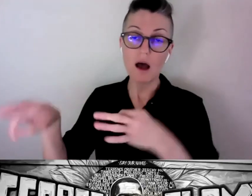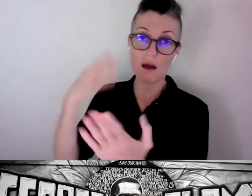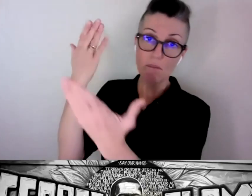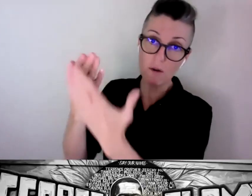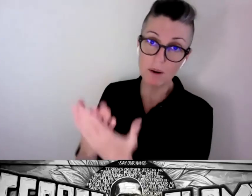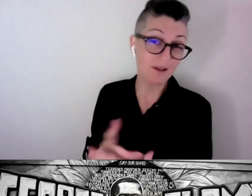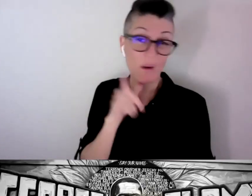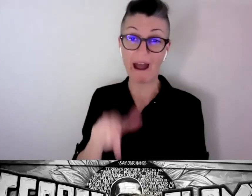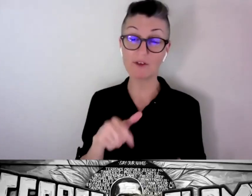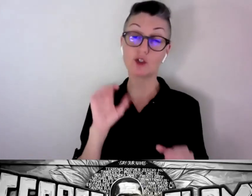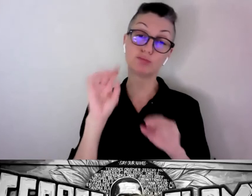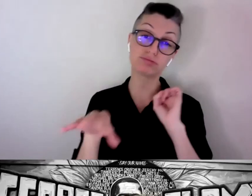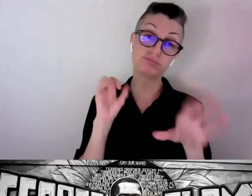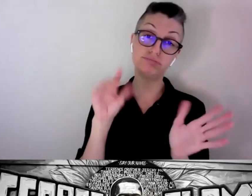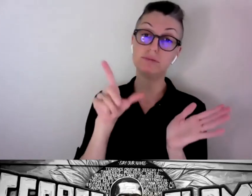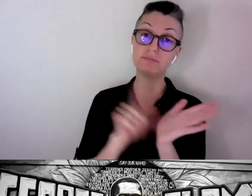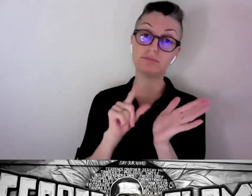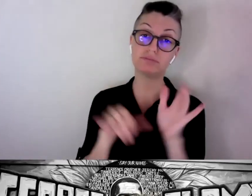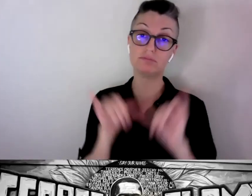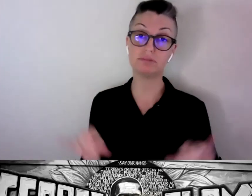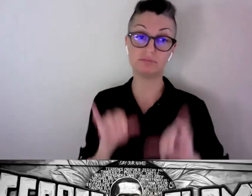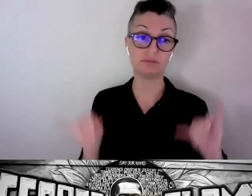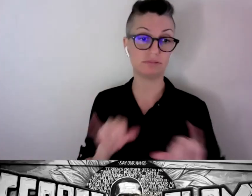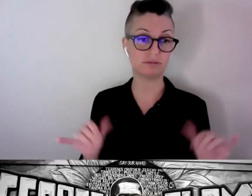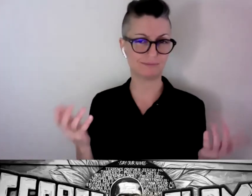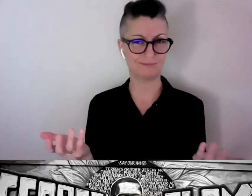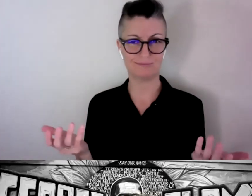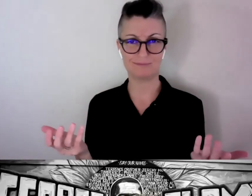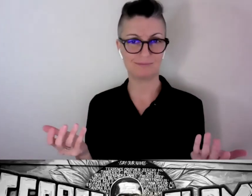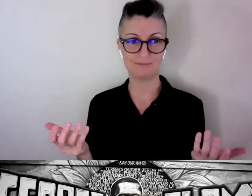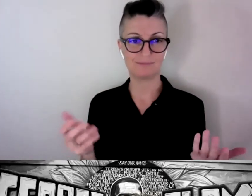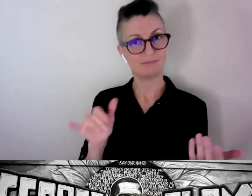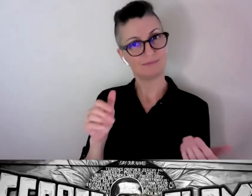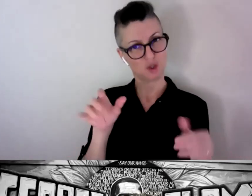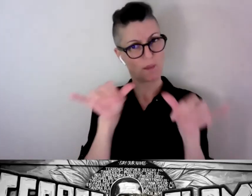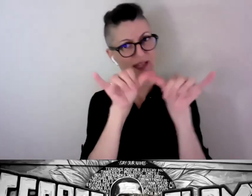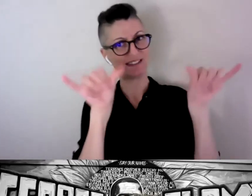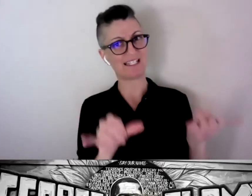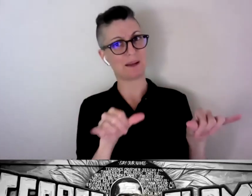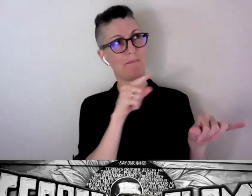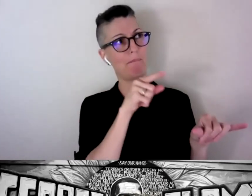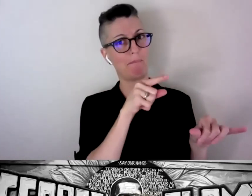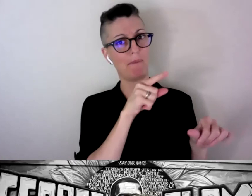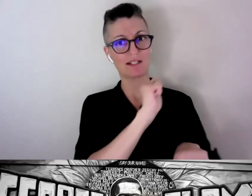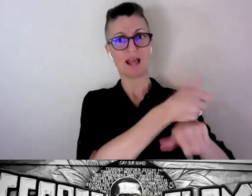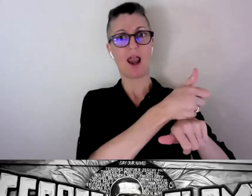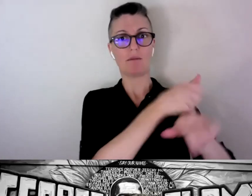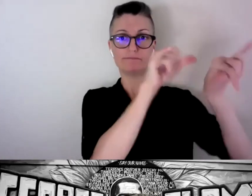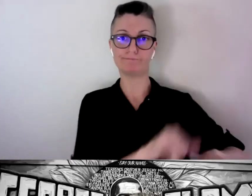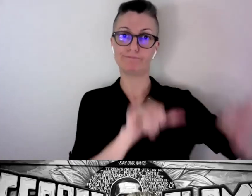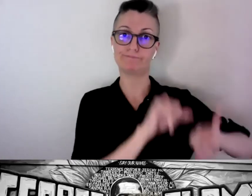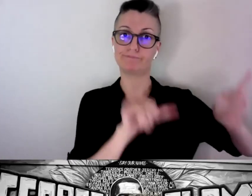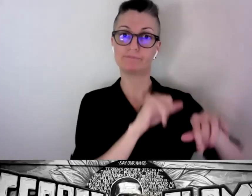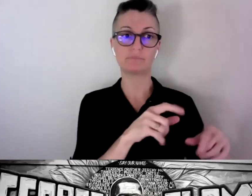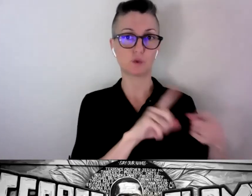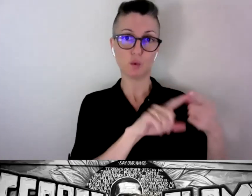so on, right? So, so that's the easiest way. So the system is set up right now to just continually